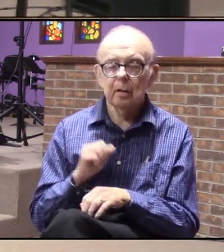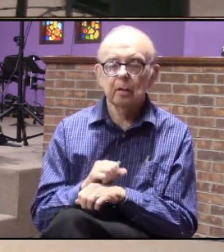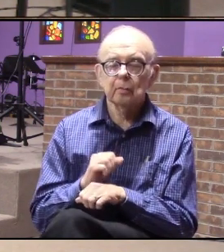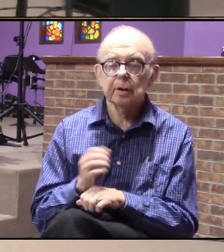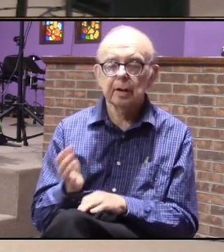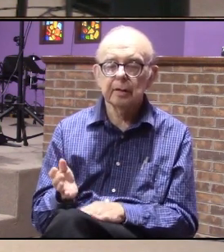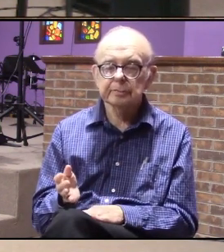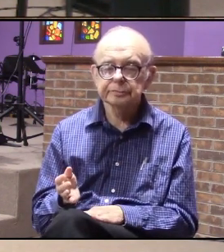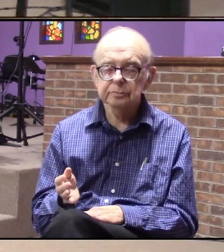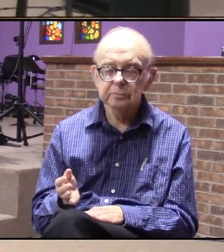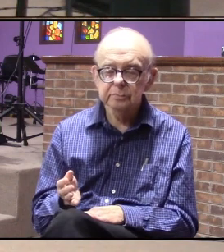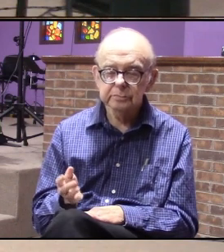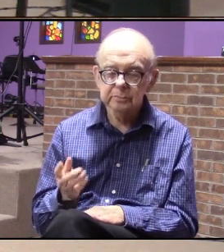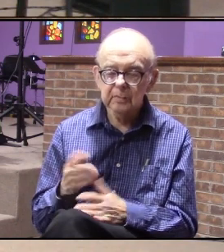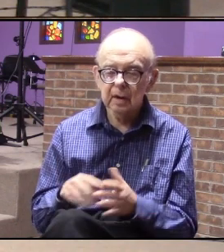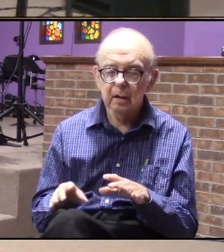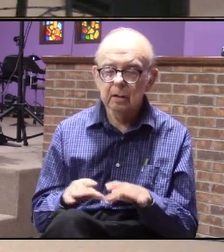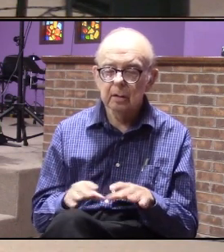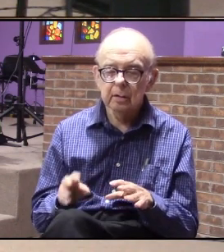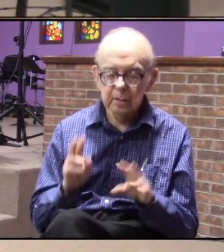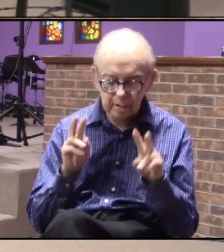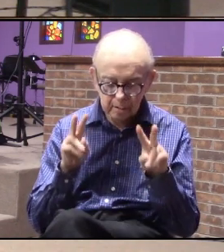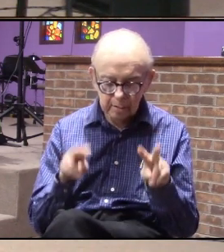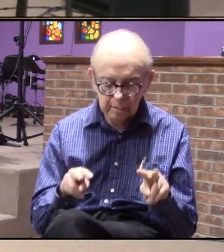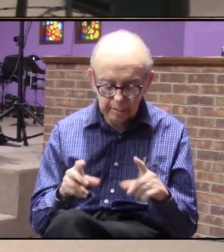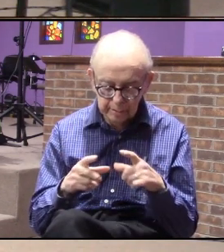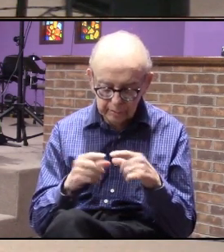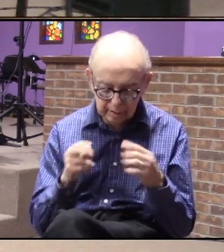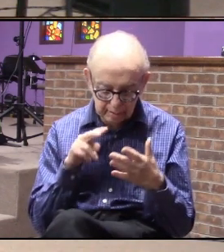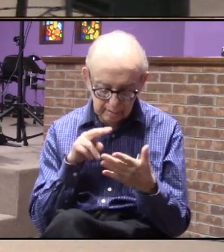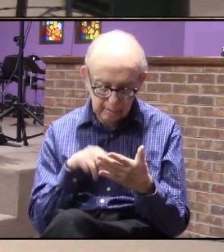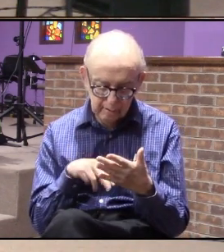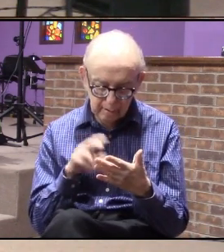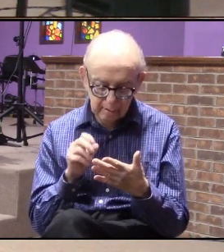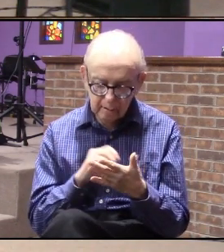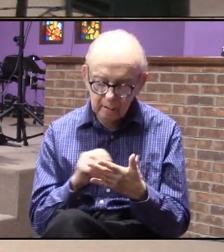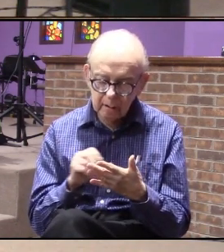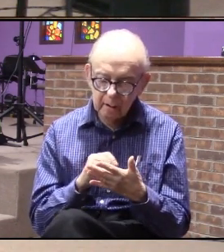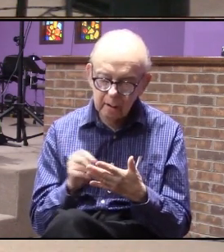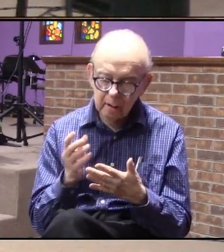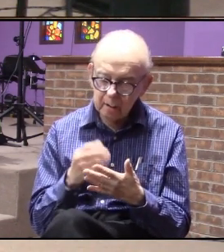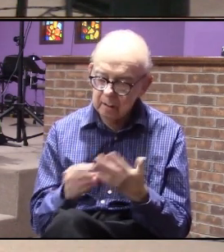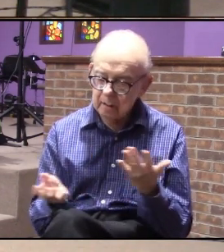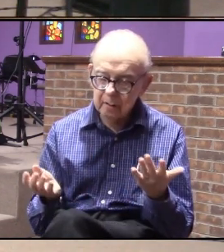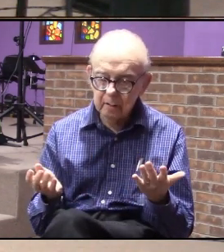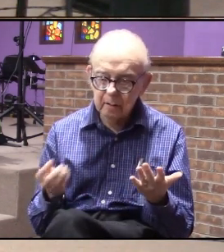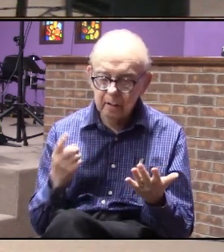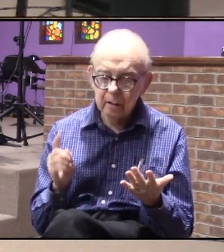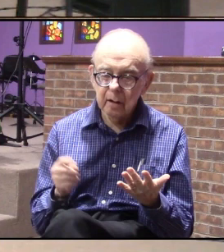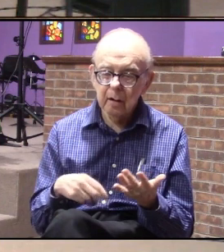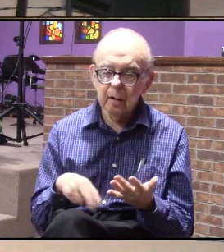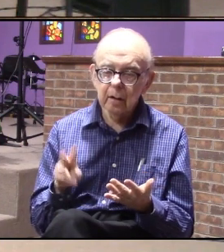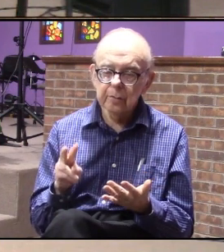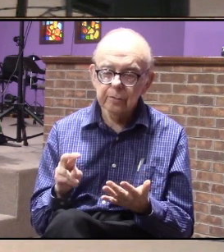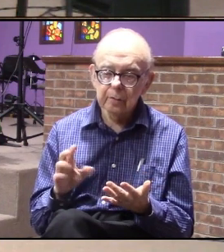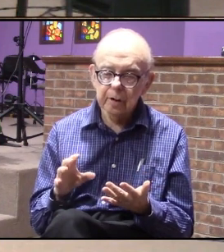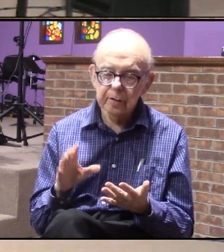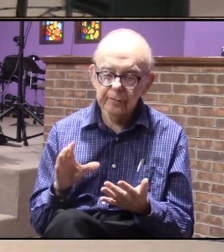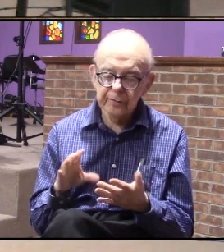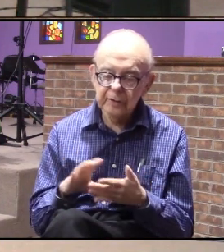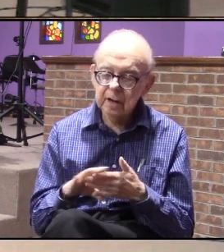there, and what they would do is they would look at that check, and you wrote that check out for